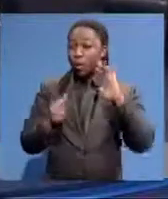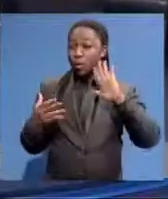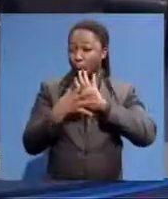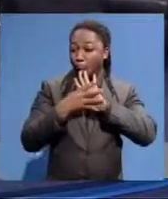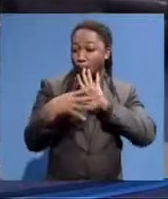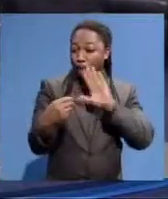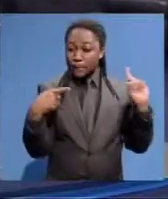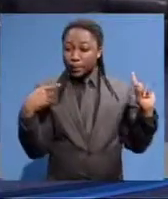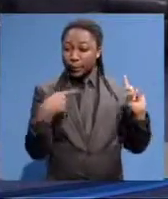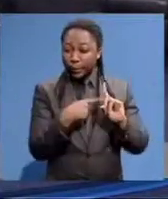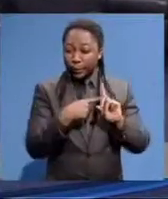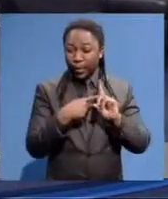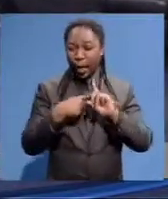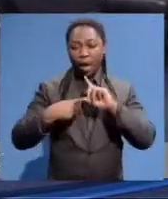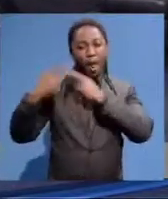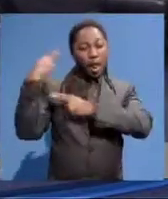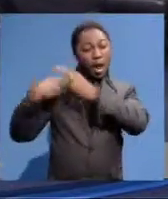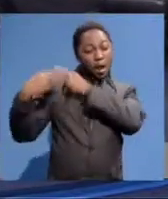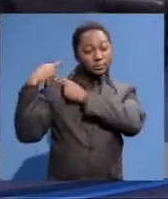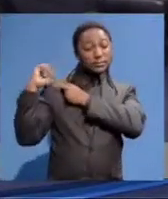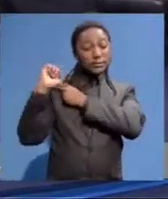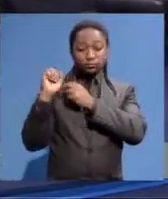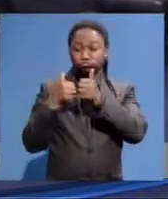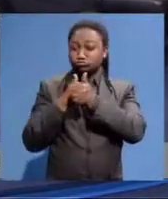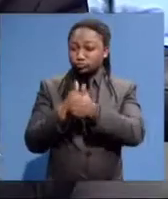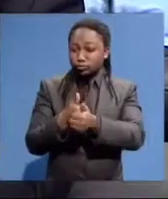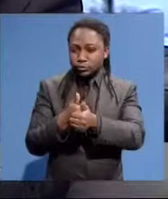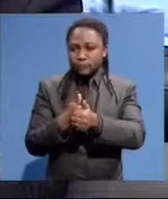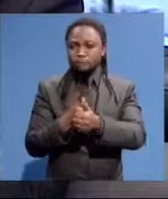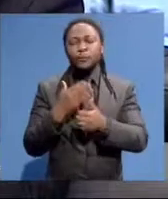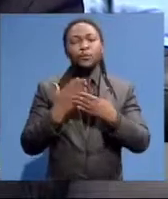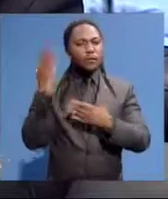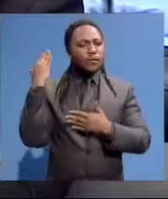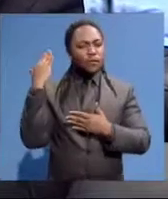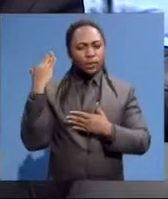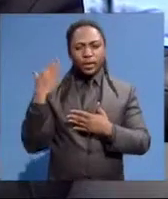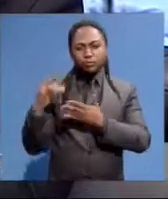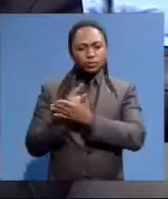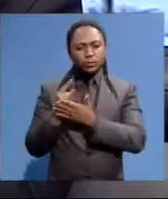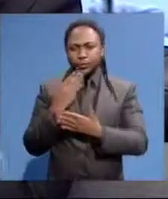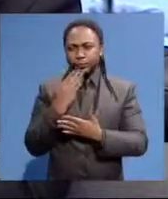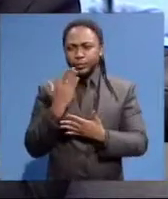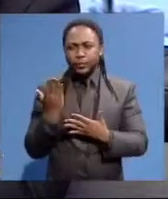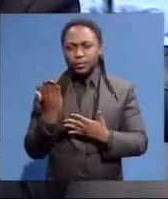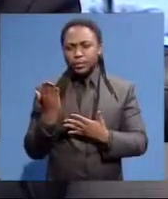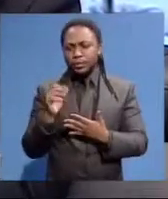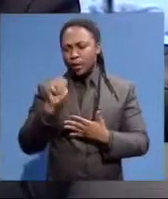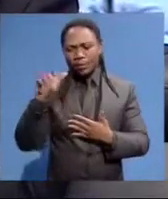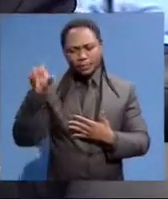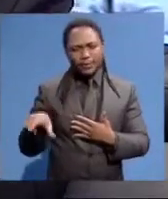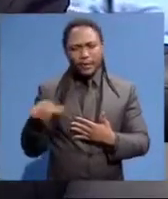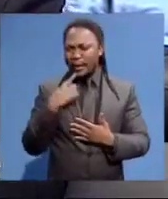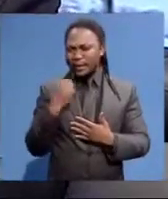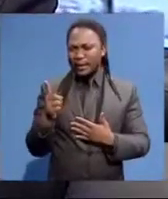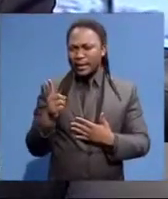enough to carry his legacy beyond where it is? You know, the other day I was talking to someone, and I said,